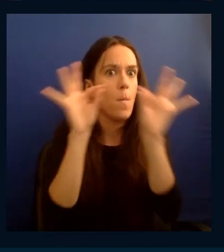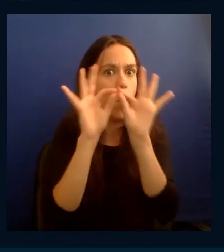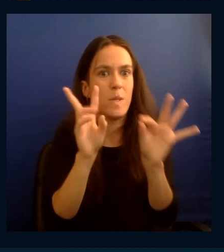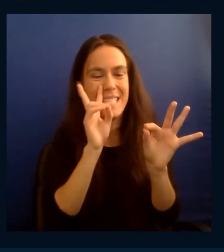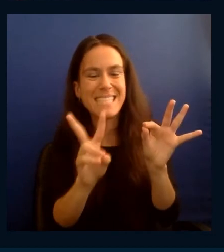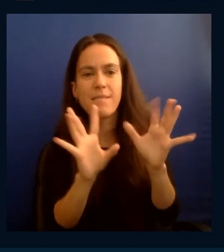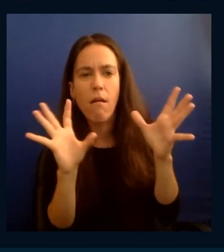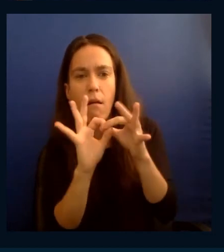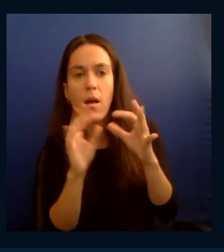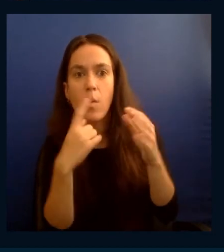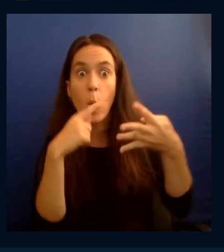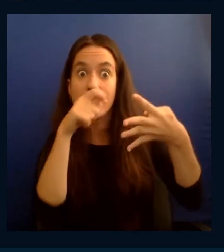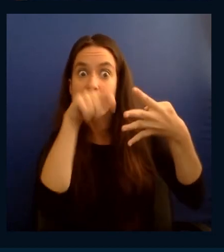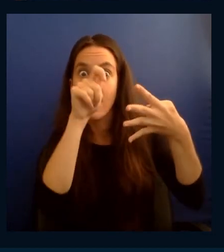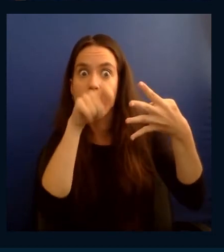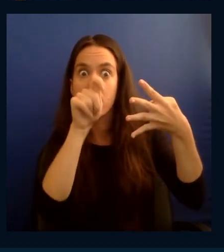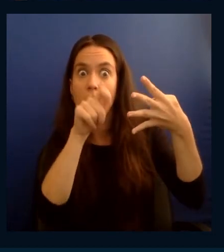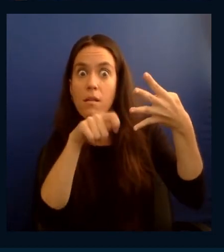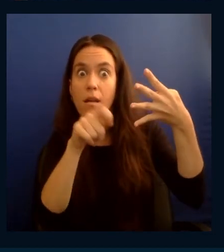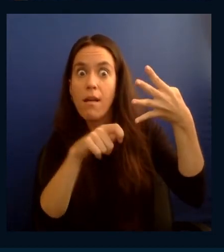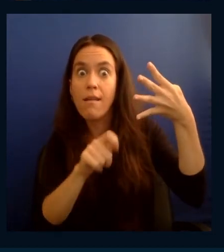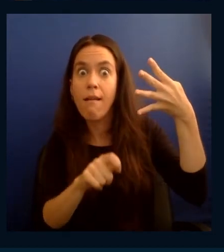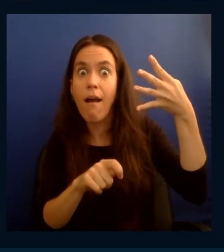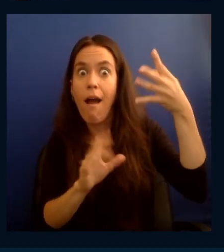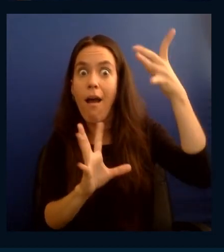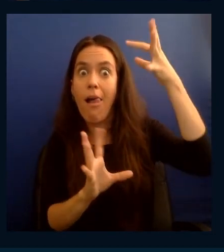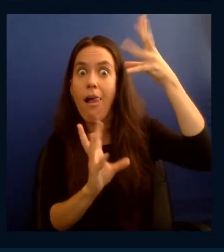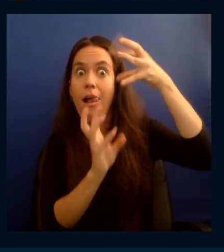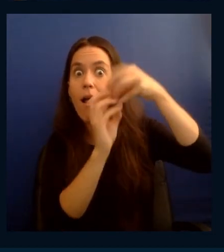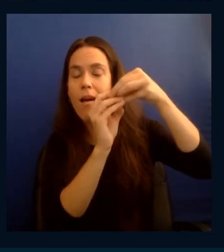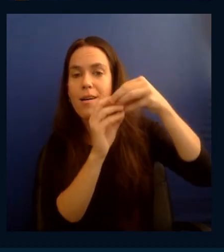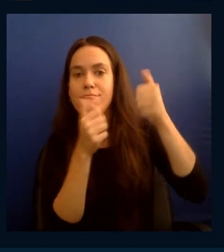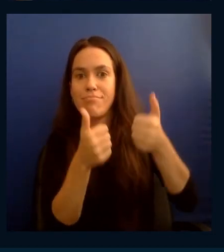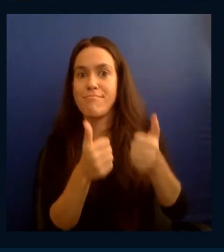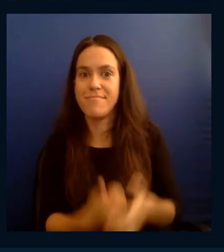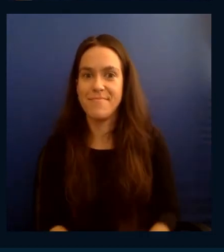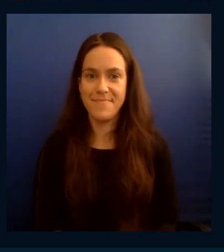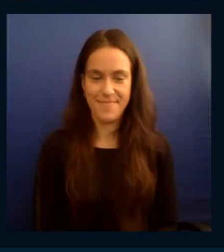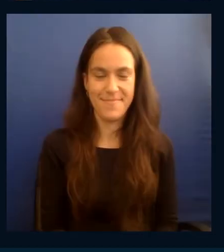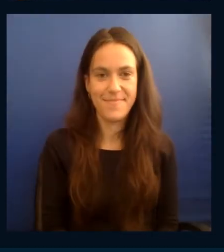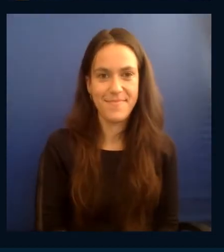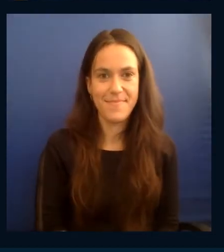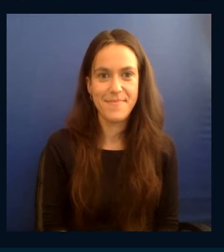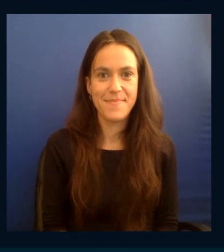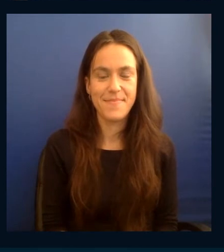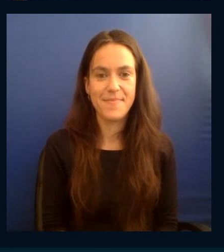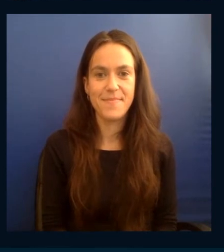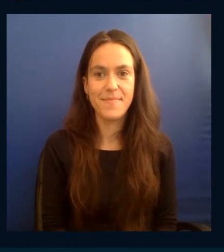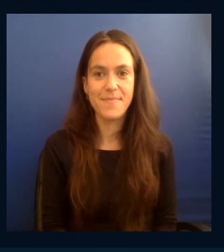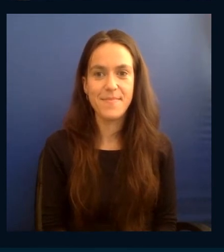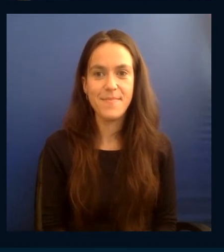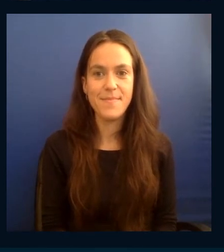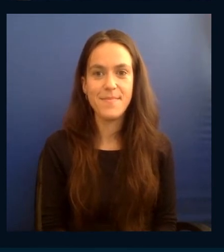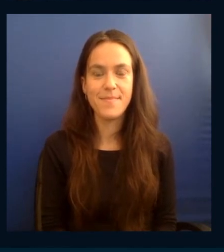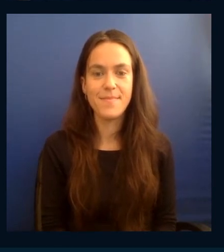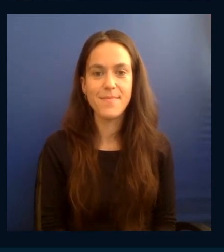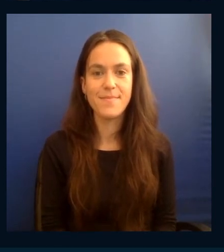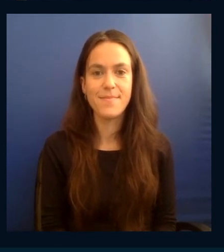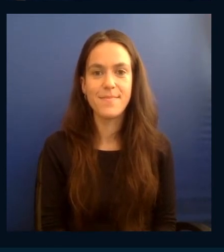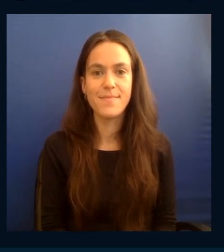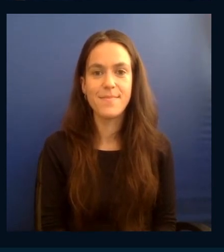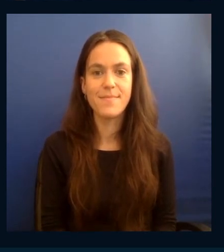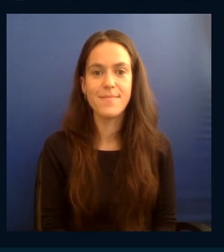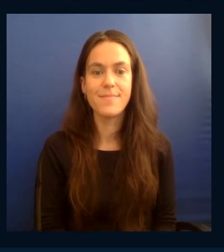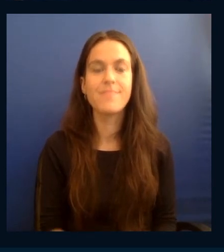ticking all those boxes and following through on the PM side of it. So those gates are really good. And we can also do an auto deploy